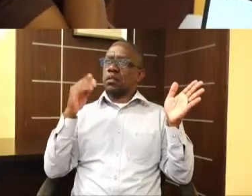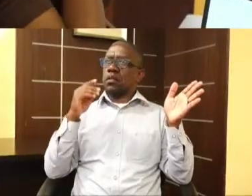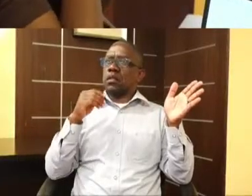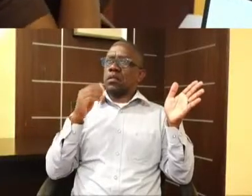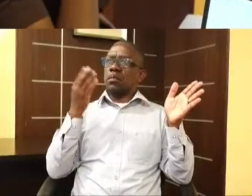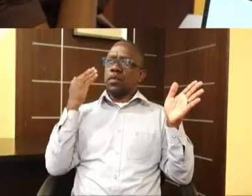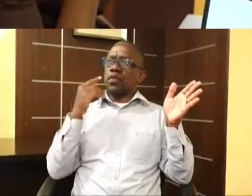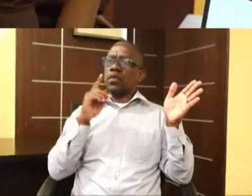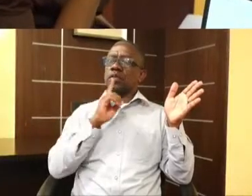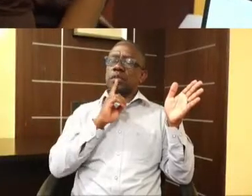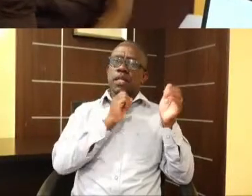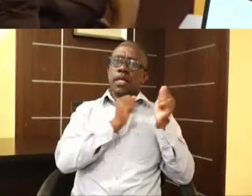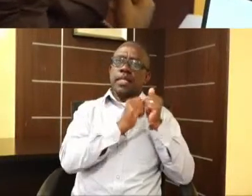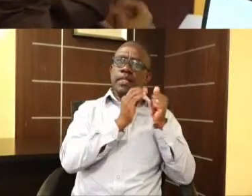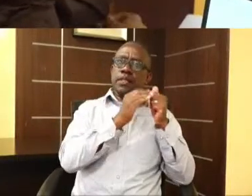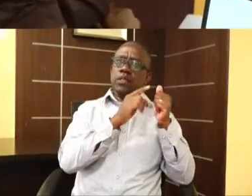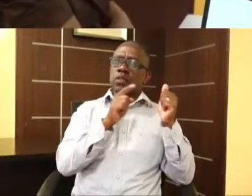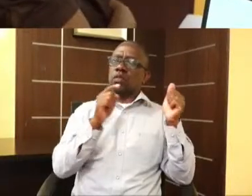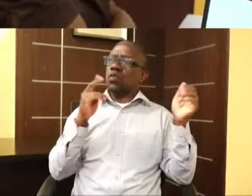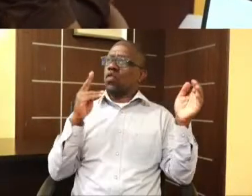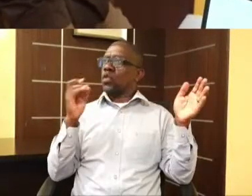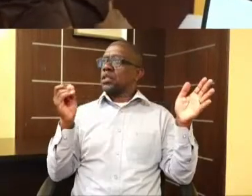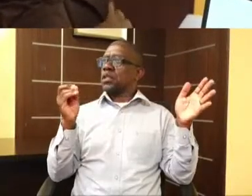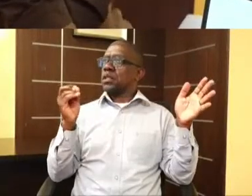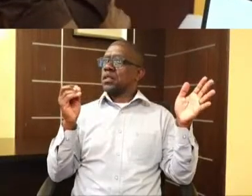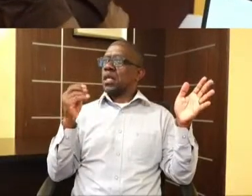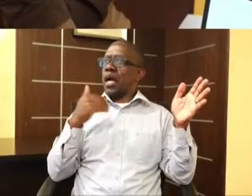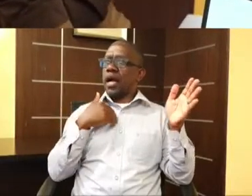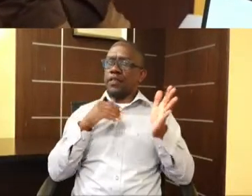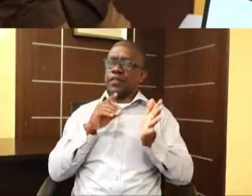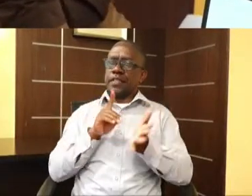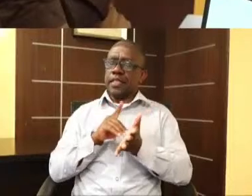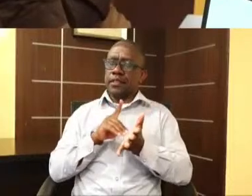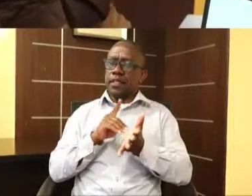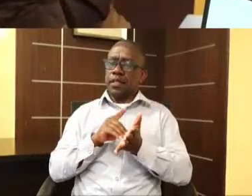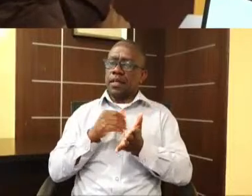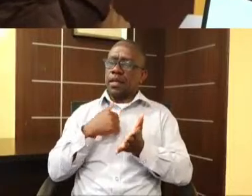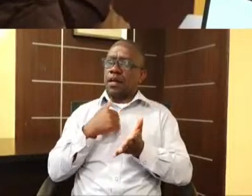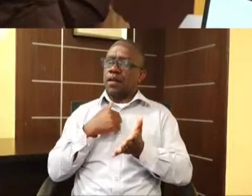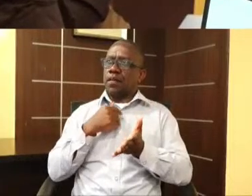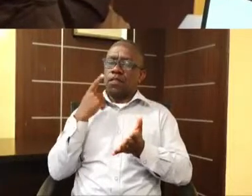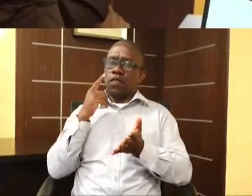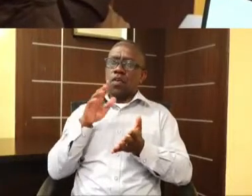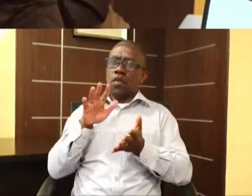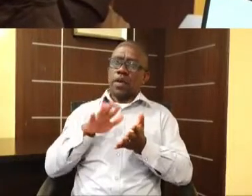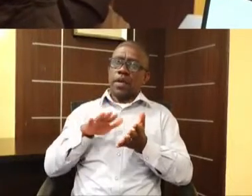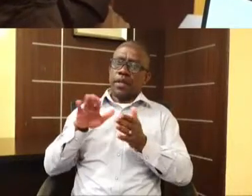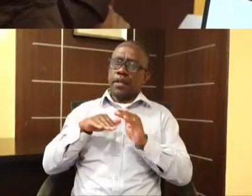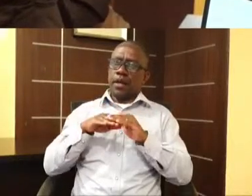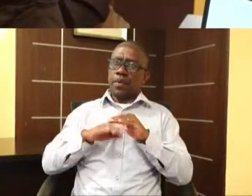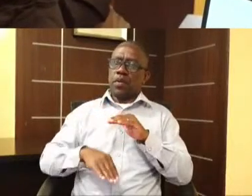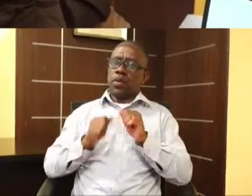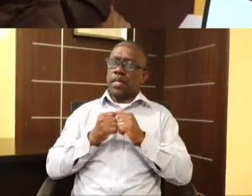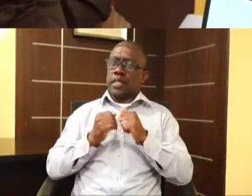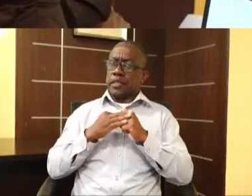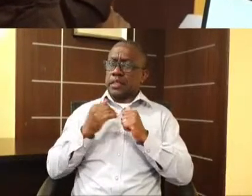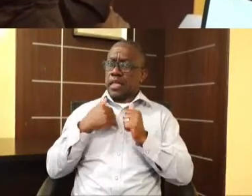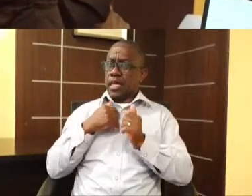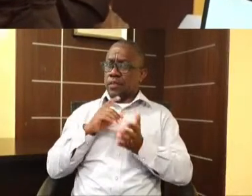40. That I wanted to ask, Mhm. do you have data of, especially on the under 18s, do you have any data